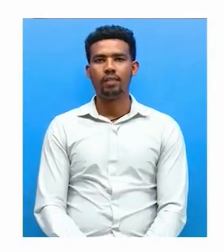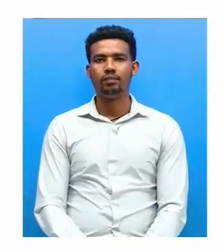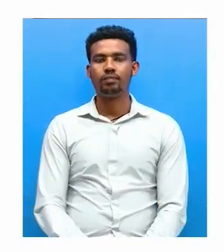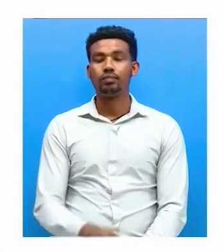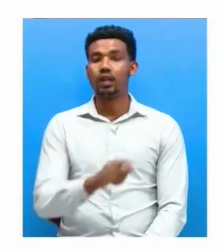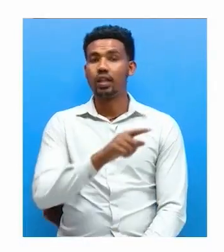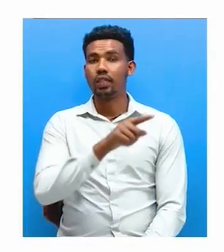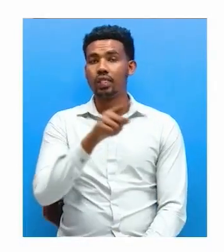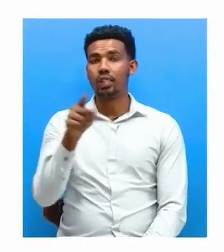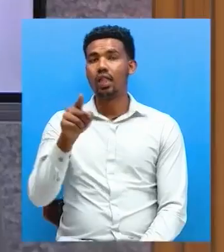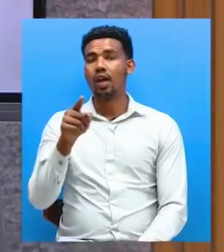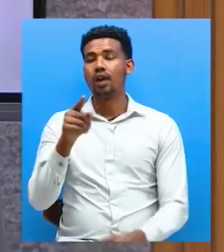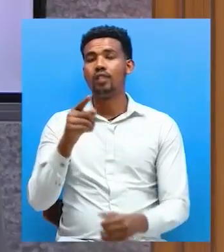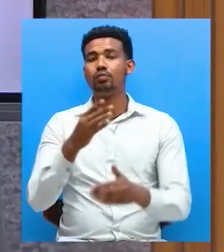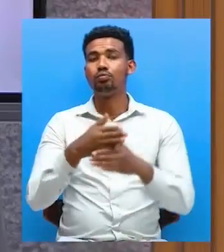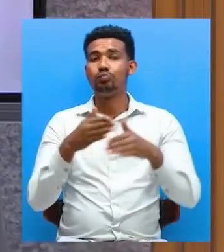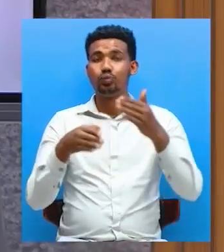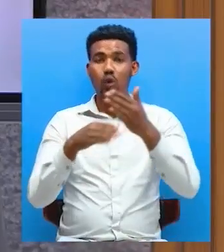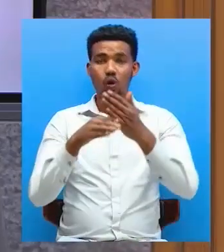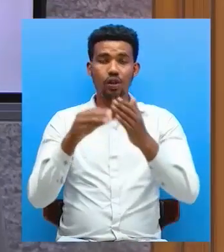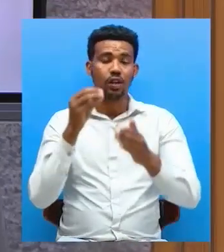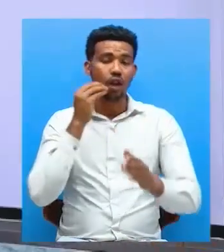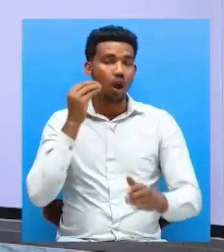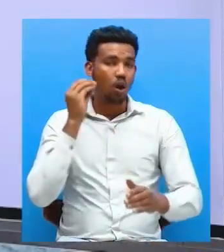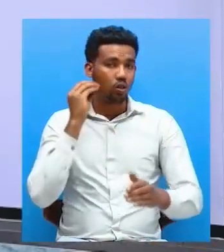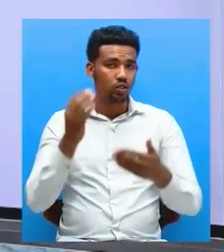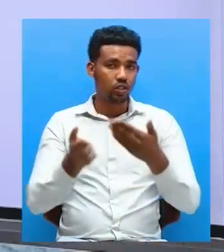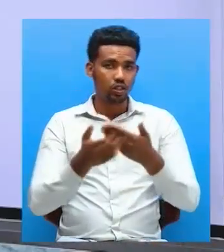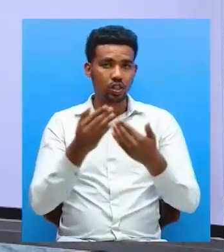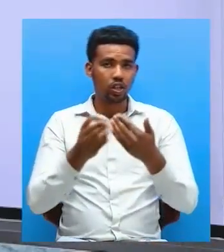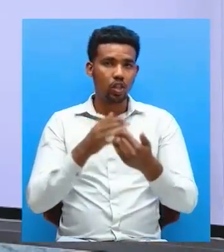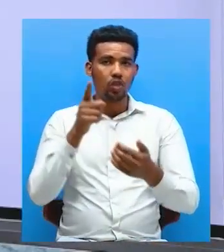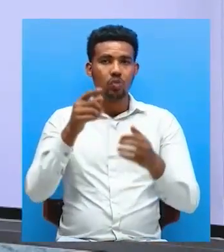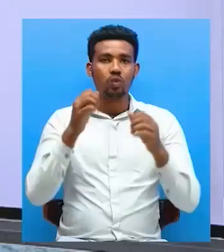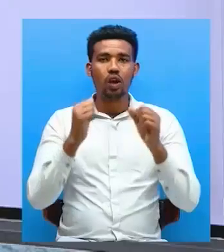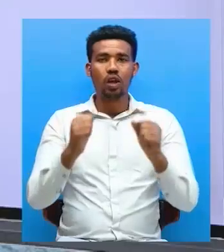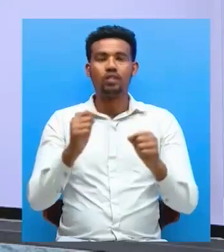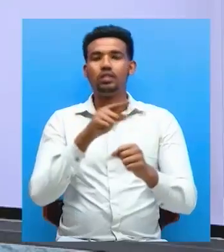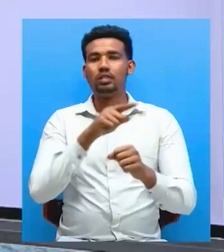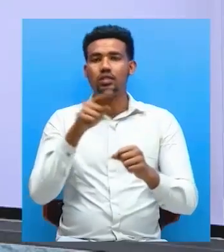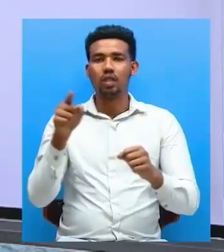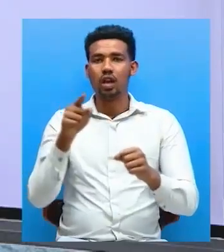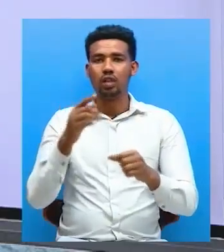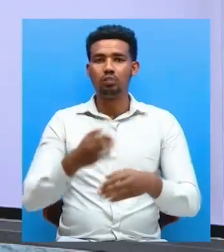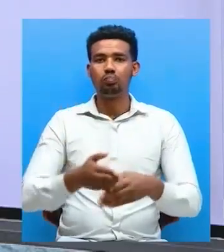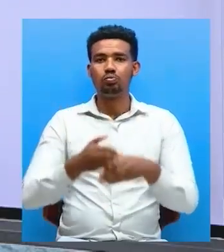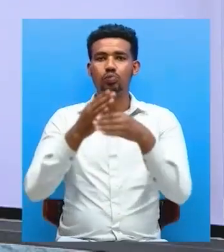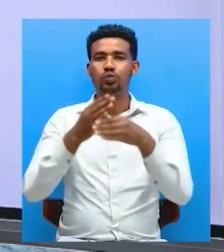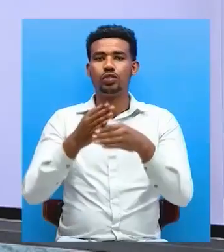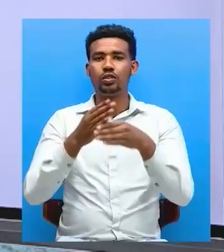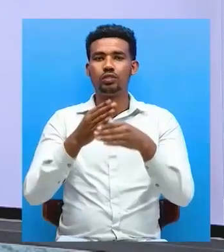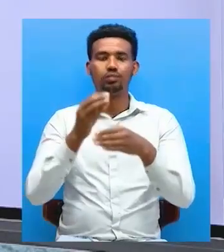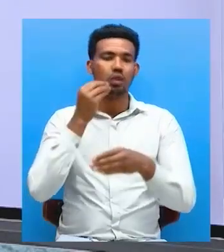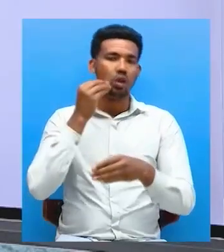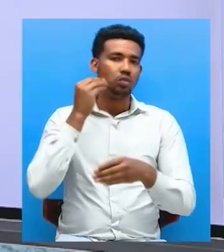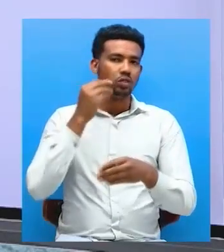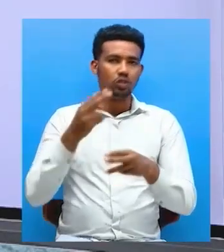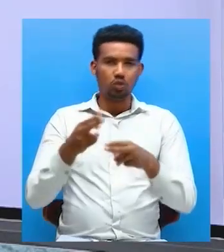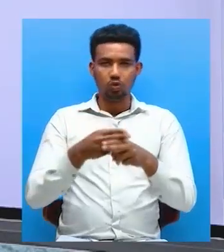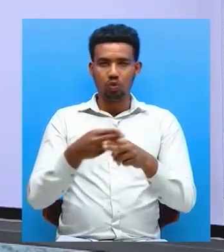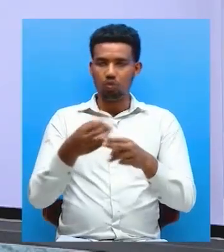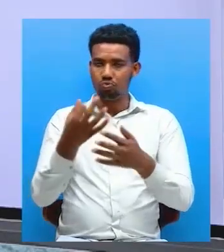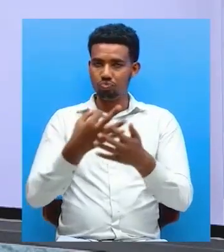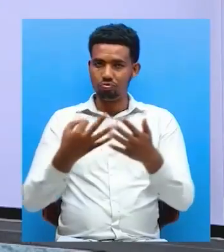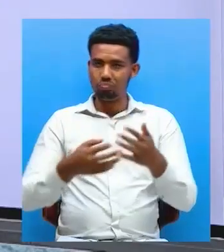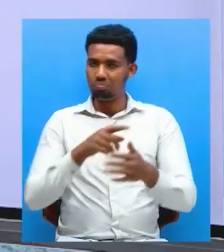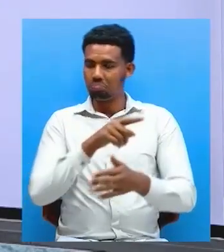They are building house. Easily, you can say they are building house. With shortened and contracted form is